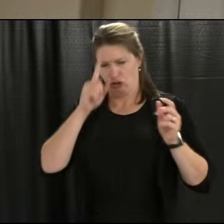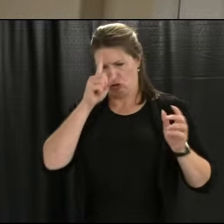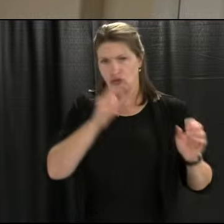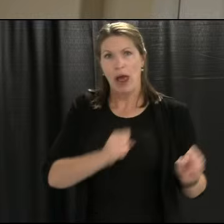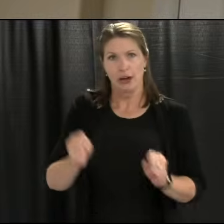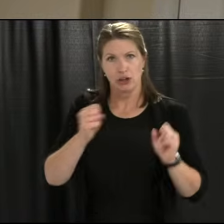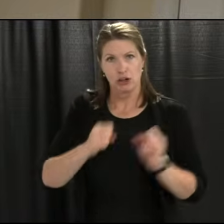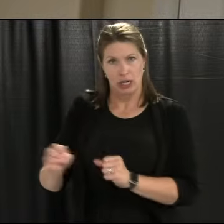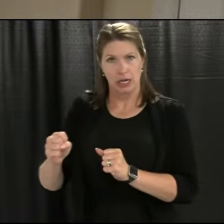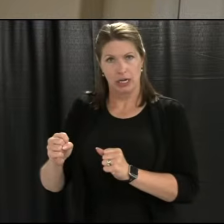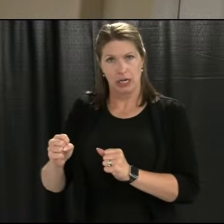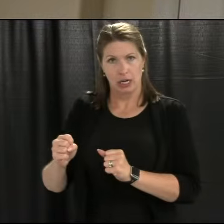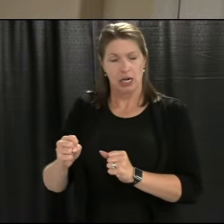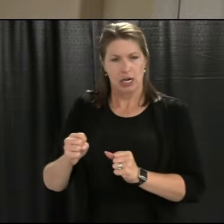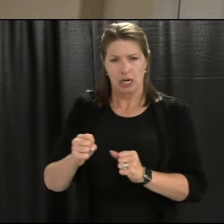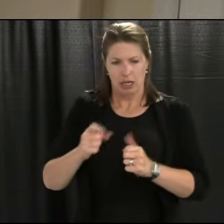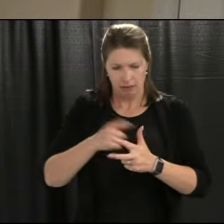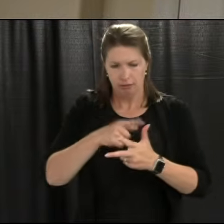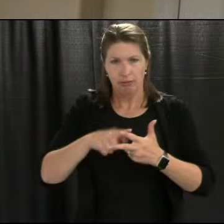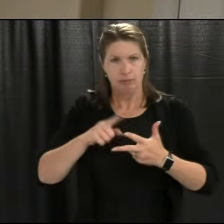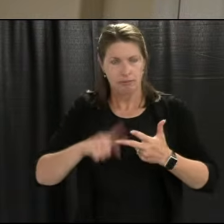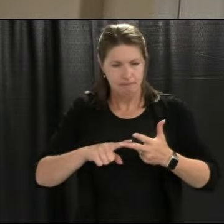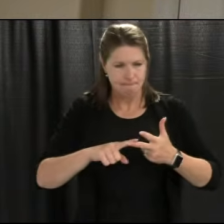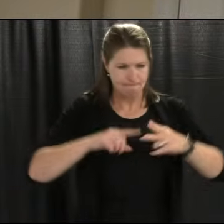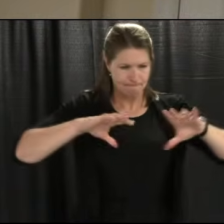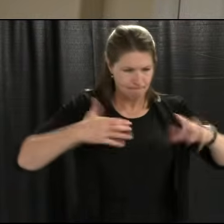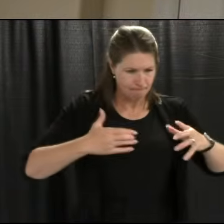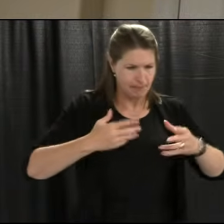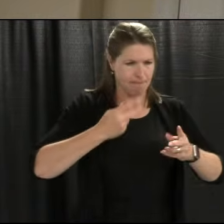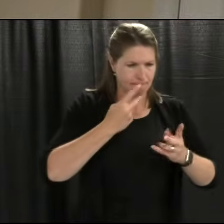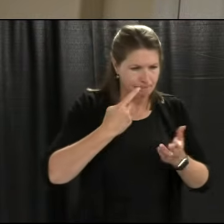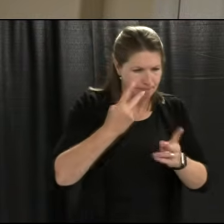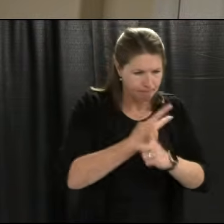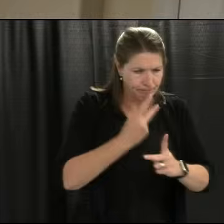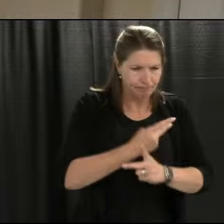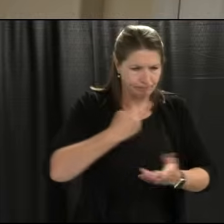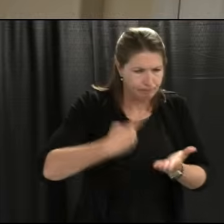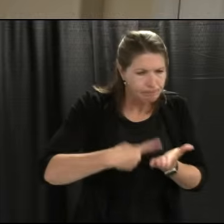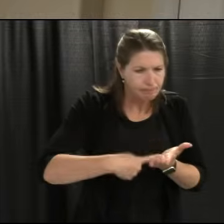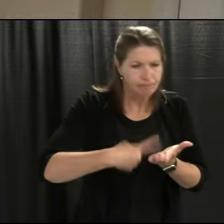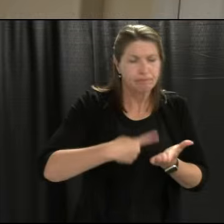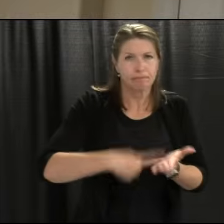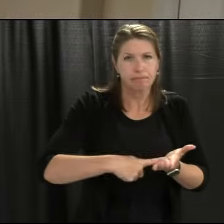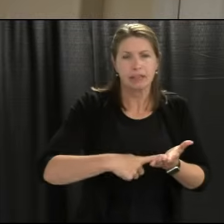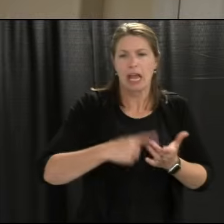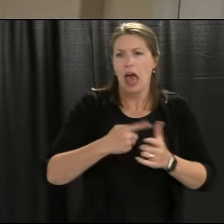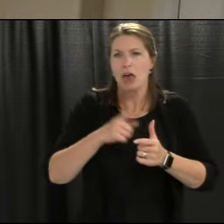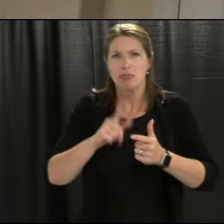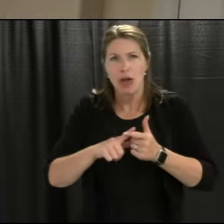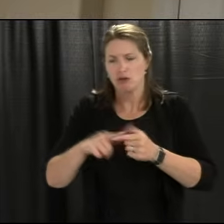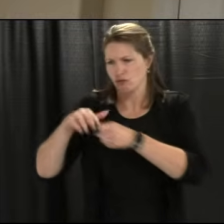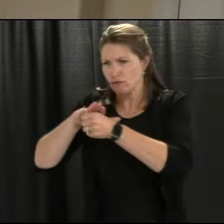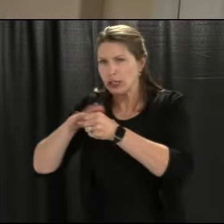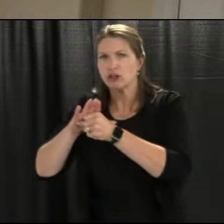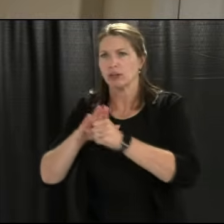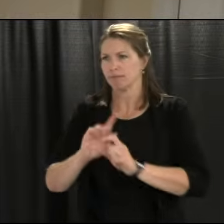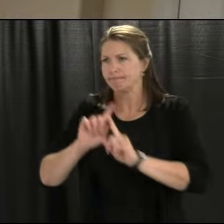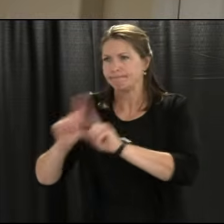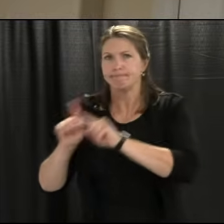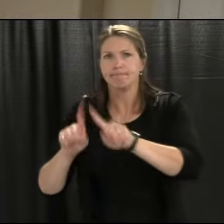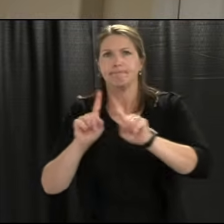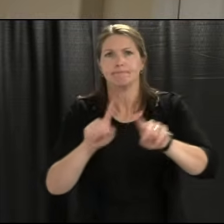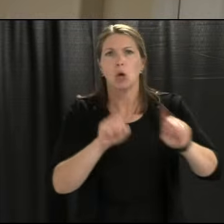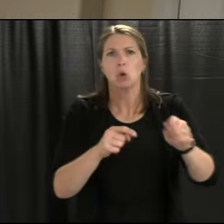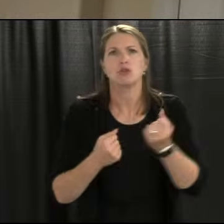expert team in action, and I've gotten to work with those folks over the last several months and see that up close and